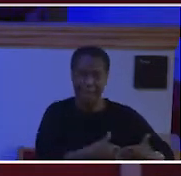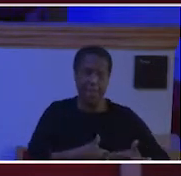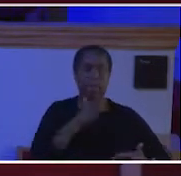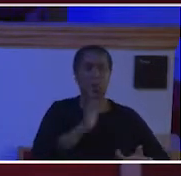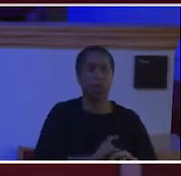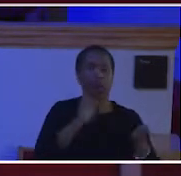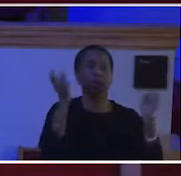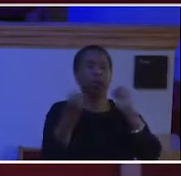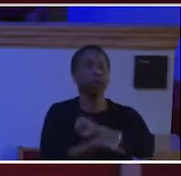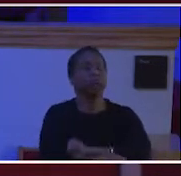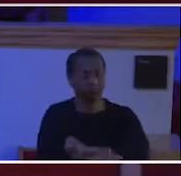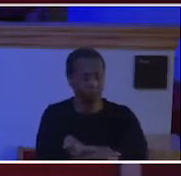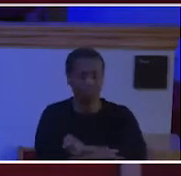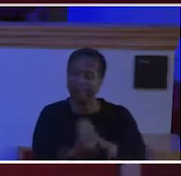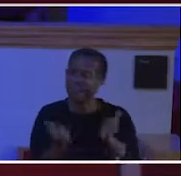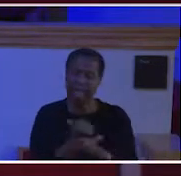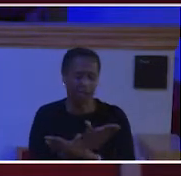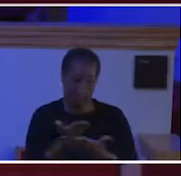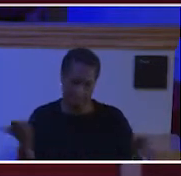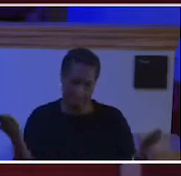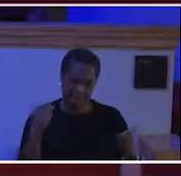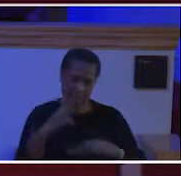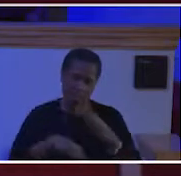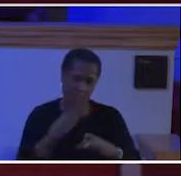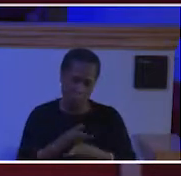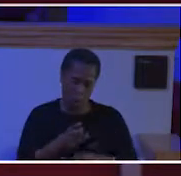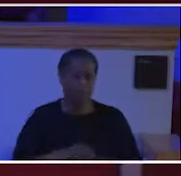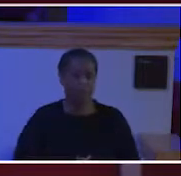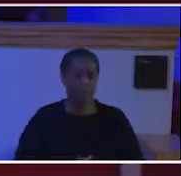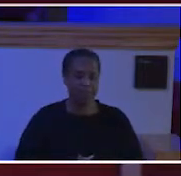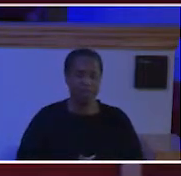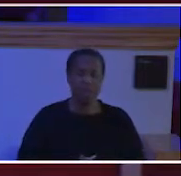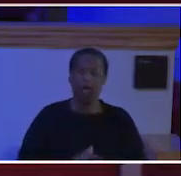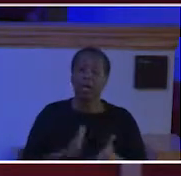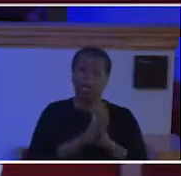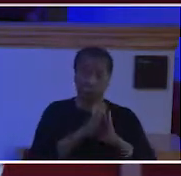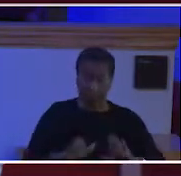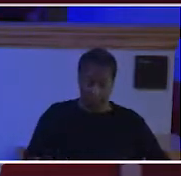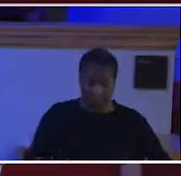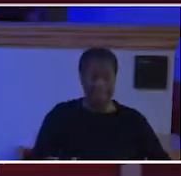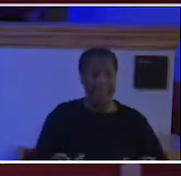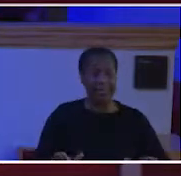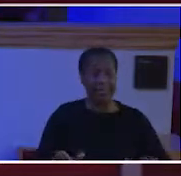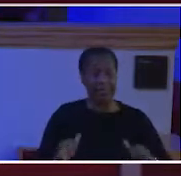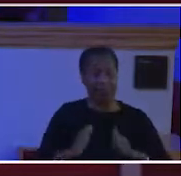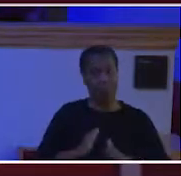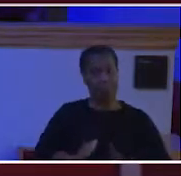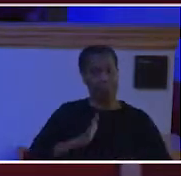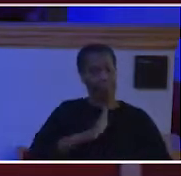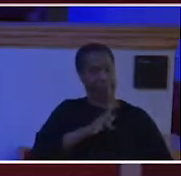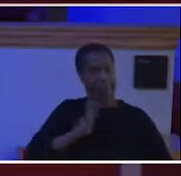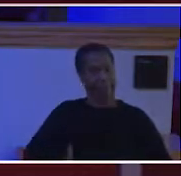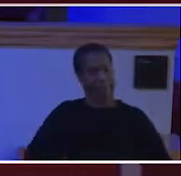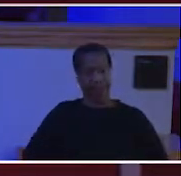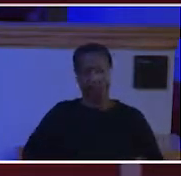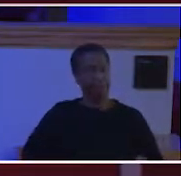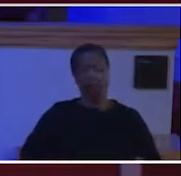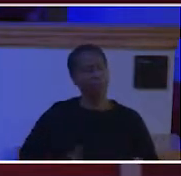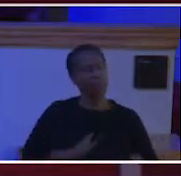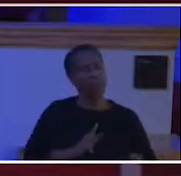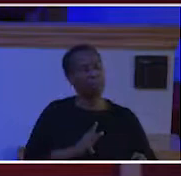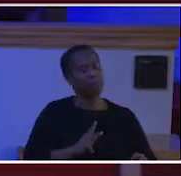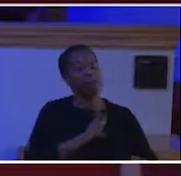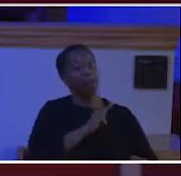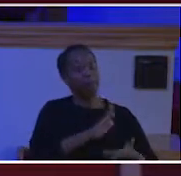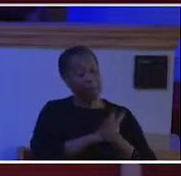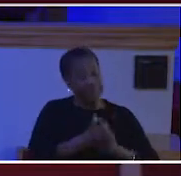every sense of normalcy in the world. So peace didn't come by an emperor. It came by a baby in